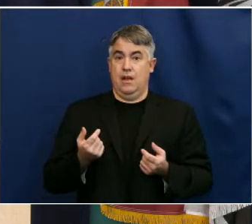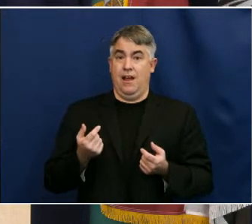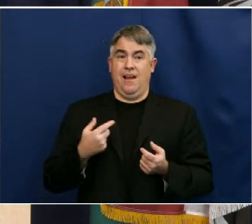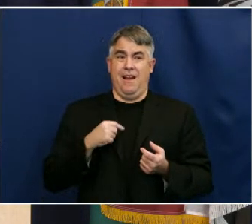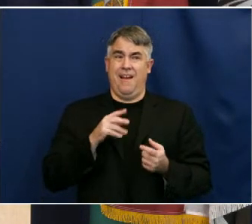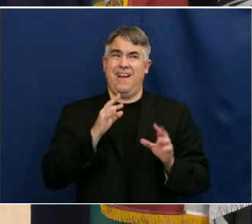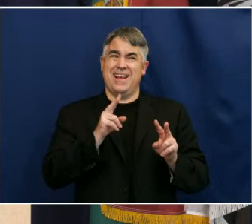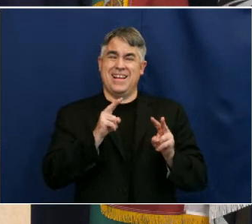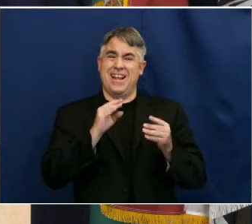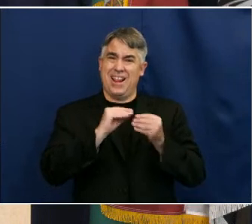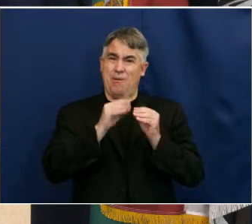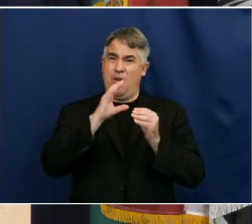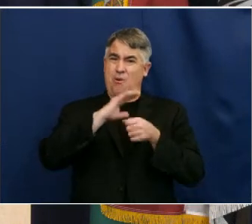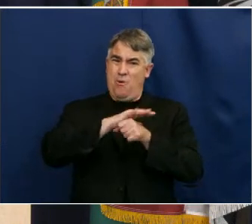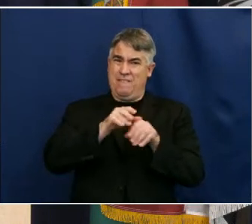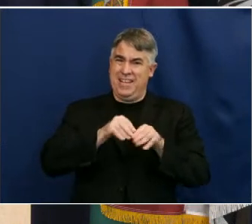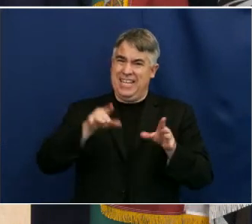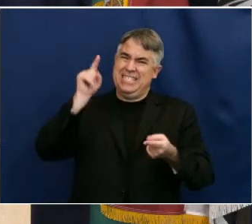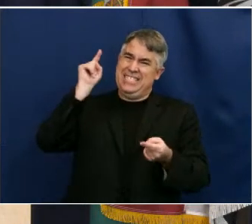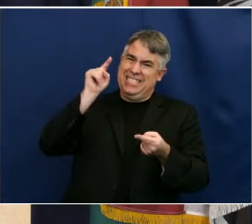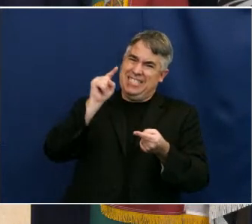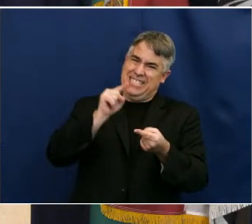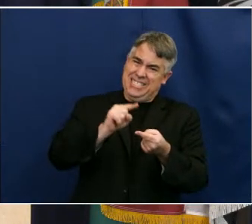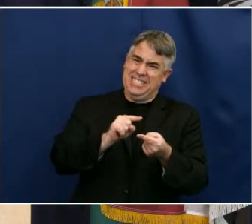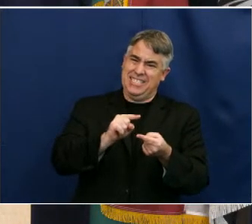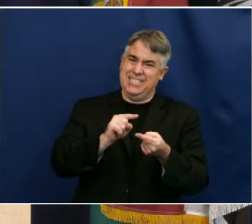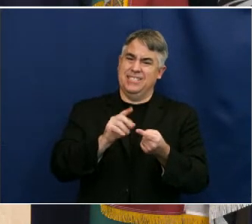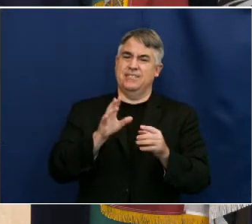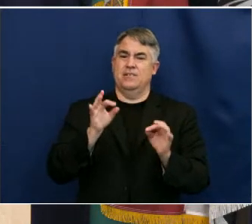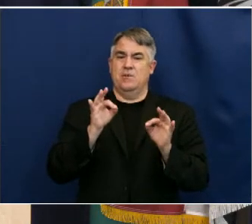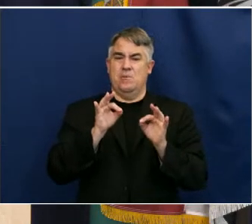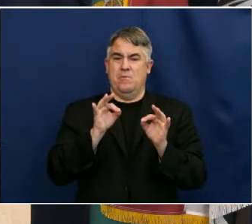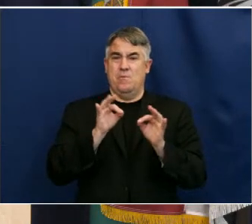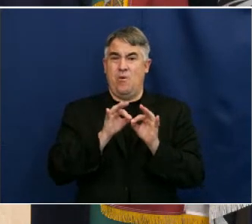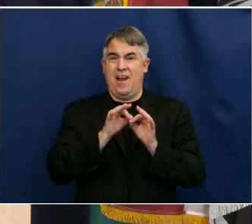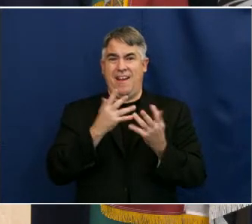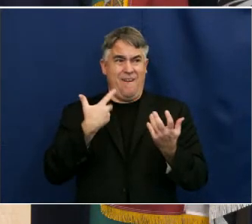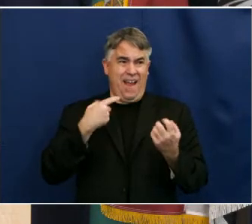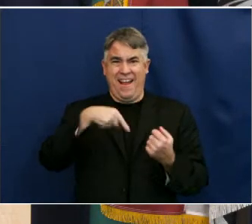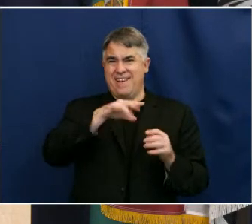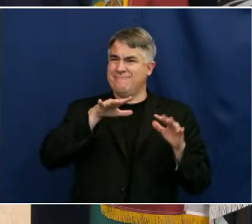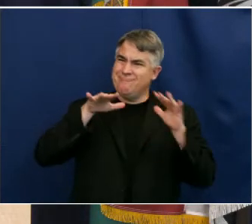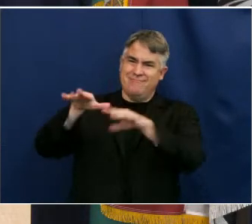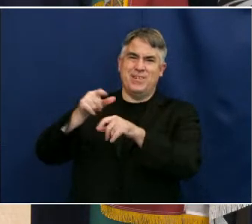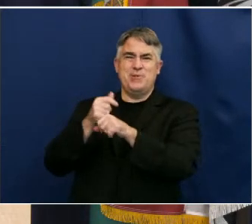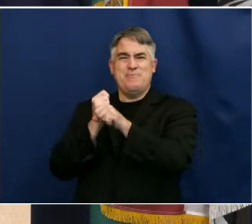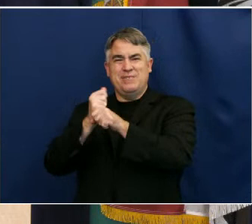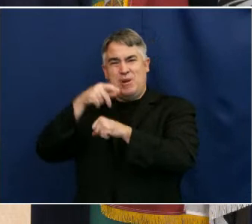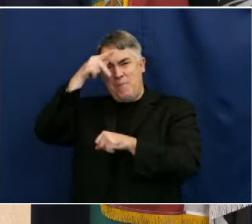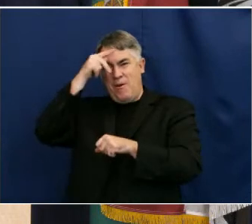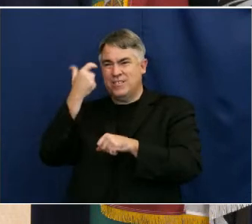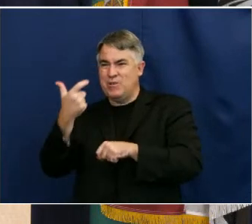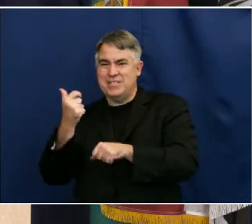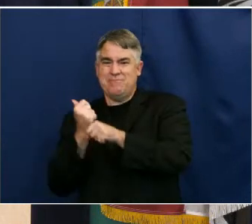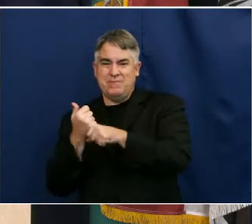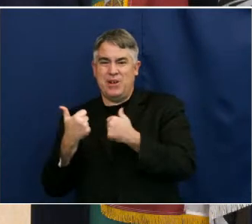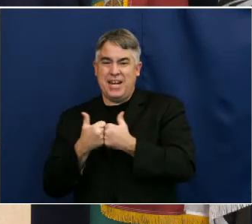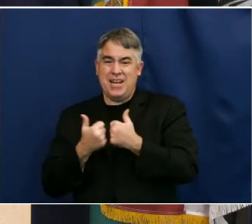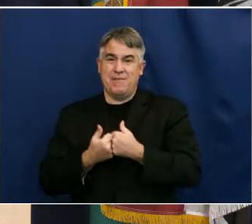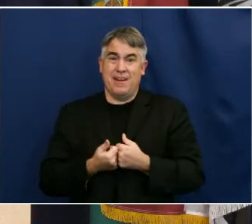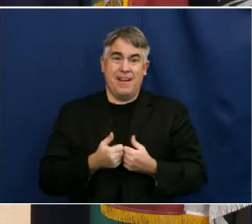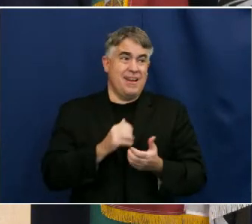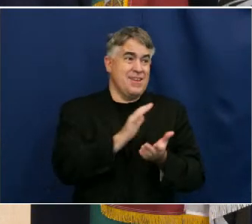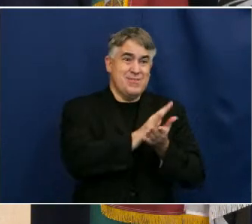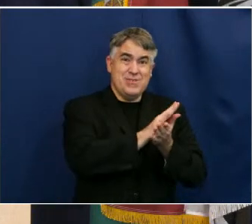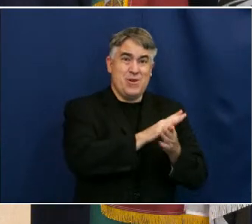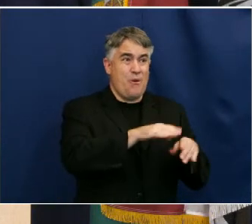of fans watching baseball at the beginning of April and a lot of things that seem possible. But now is not the time that we abandon the things that have gotten us in a strong